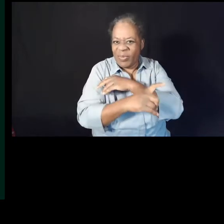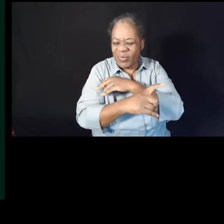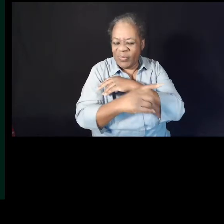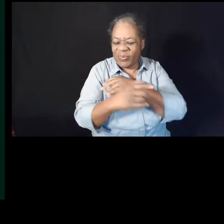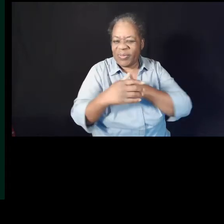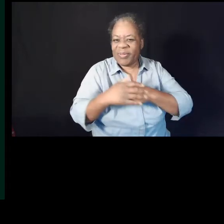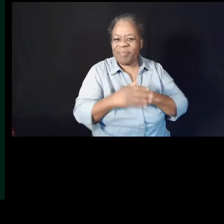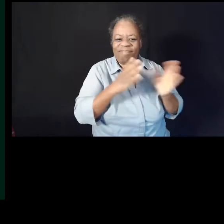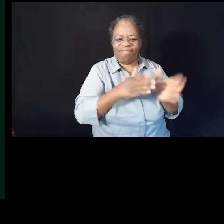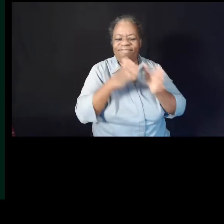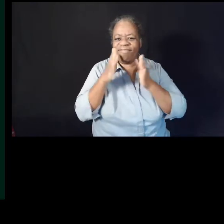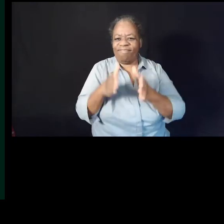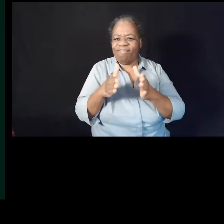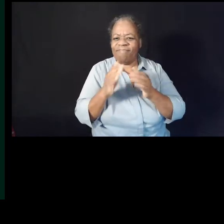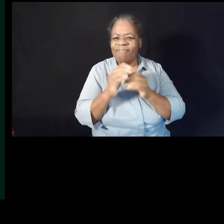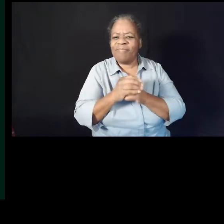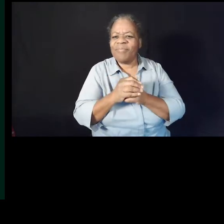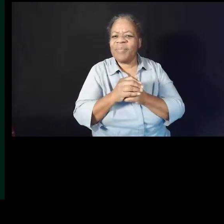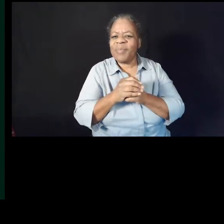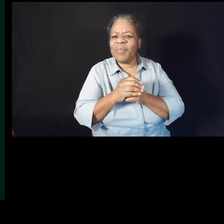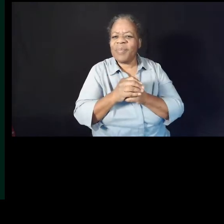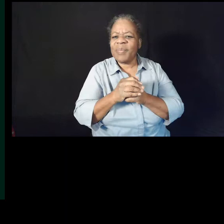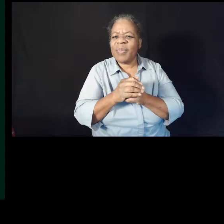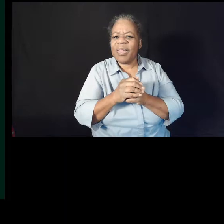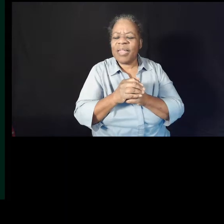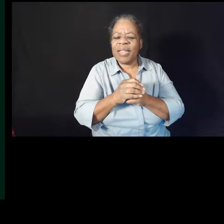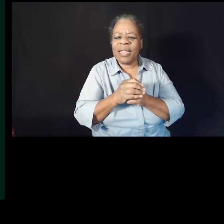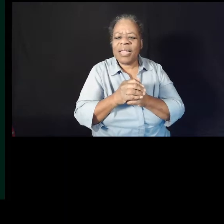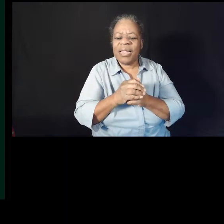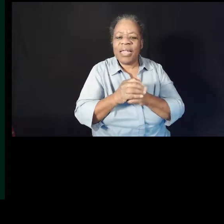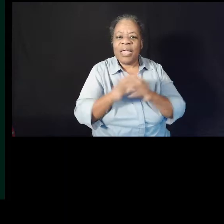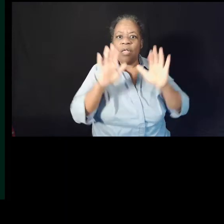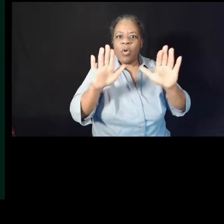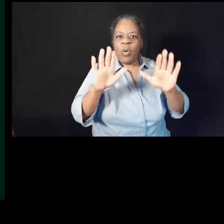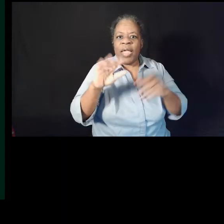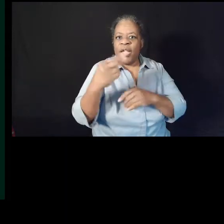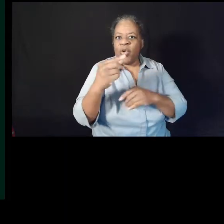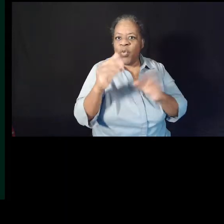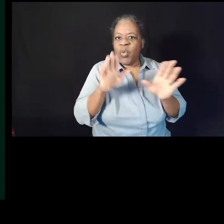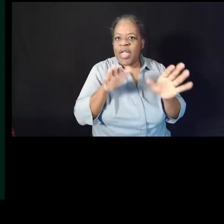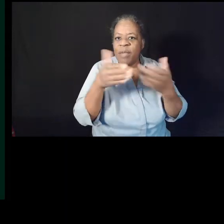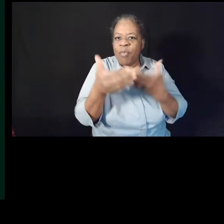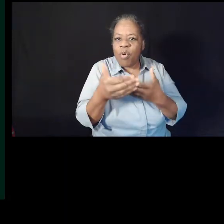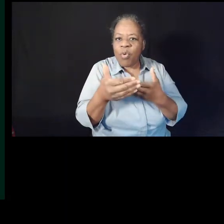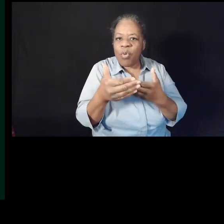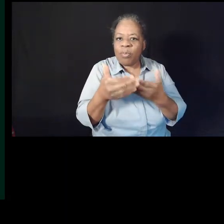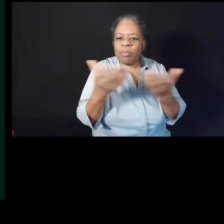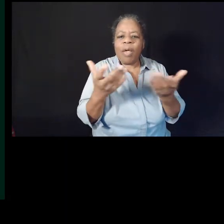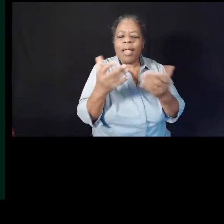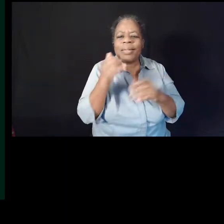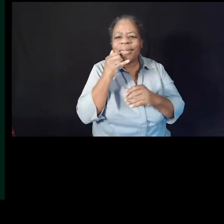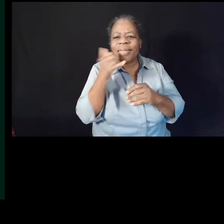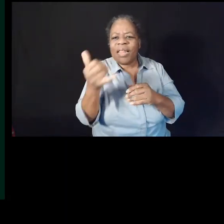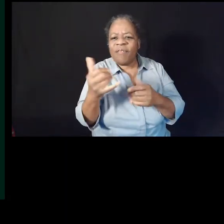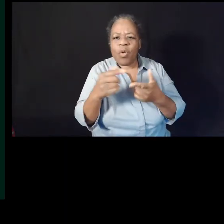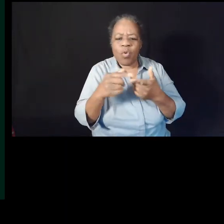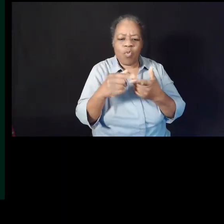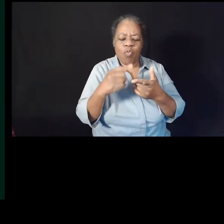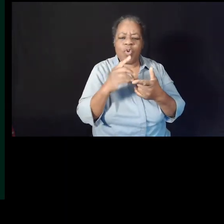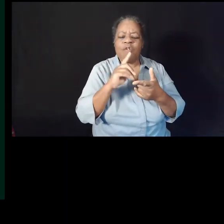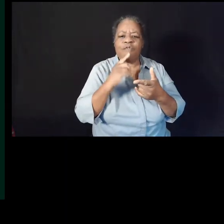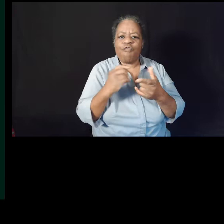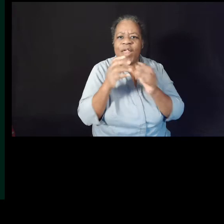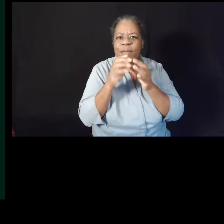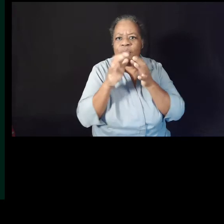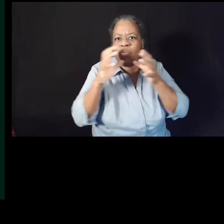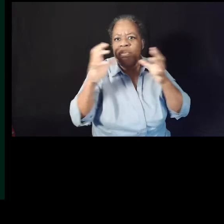another one. In the great green room, there was a telephone and a red balloon and a picture